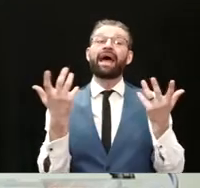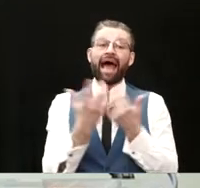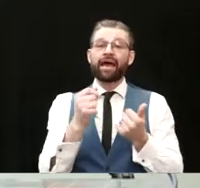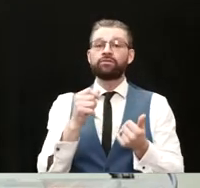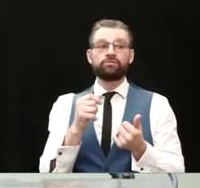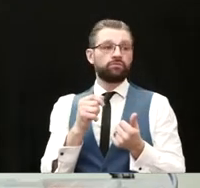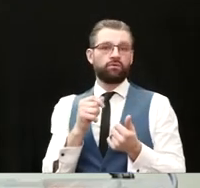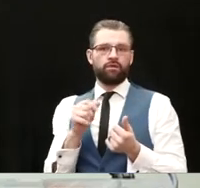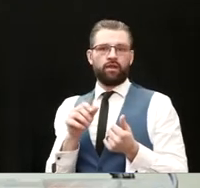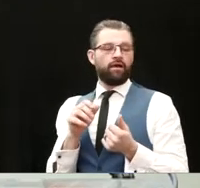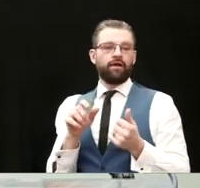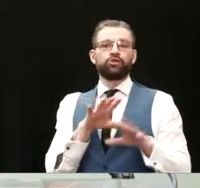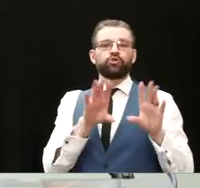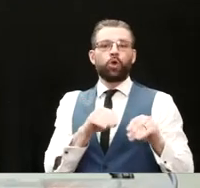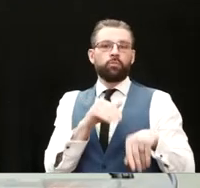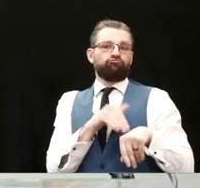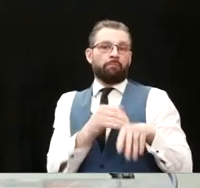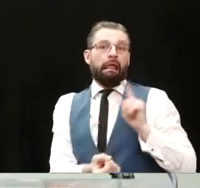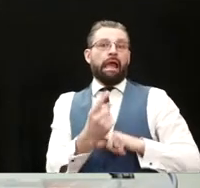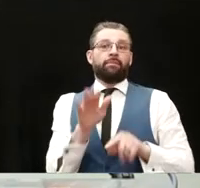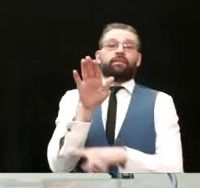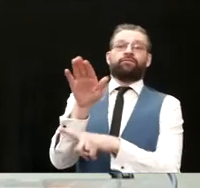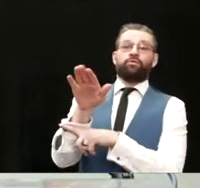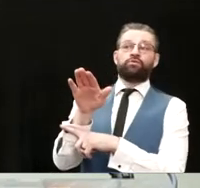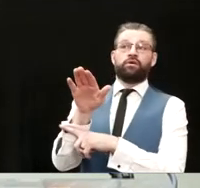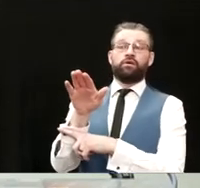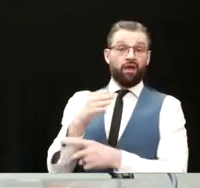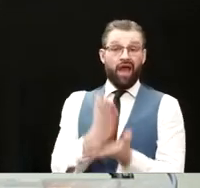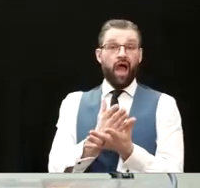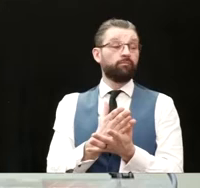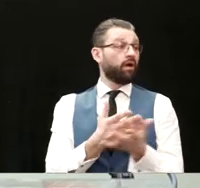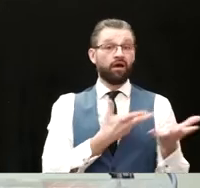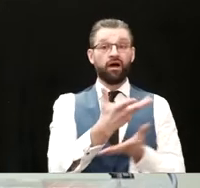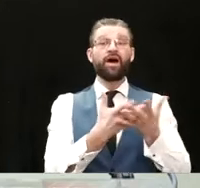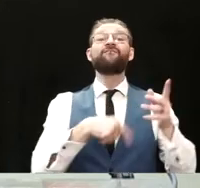trouble in the future. Without question, football saved my life.